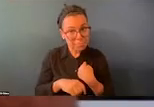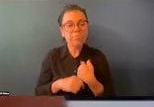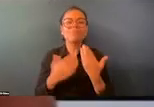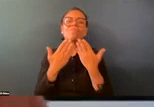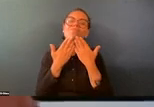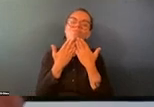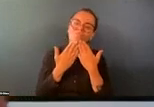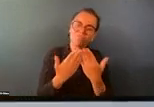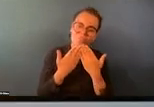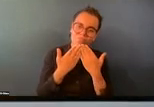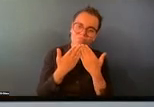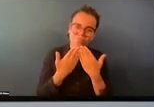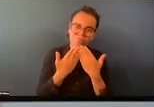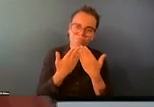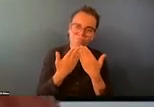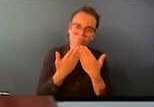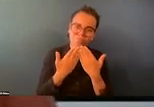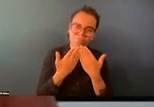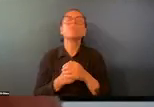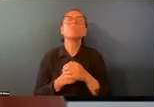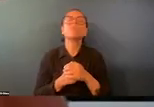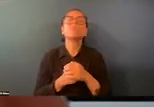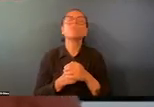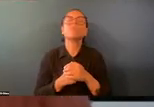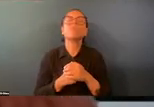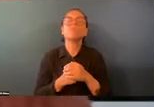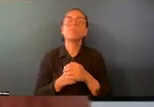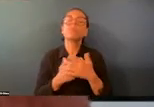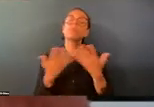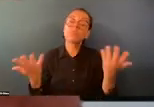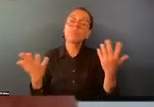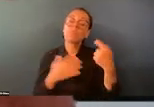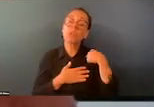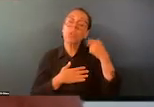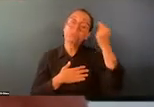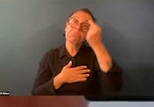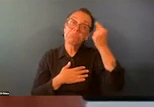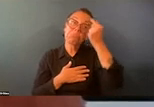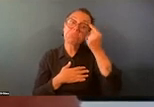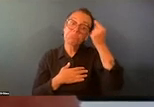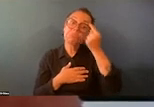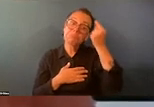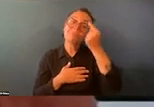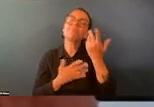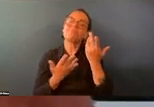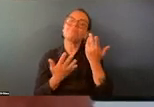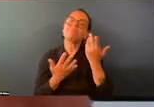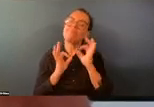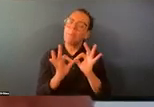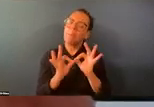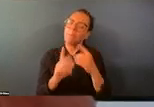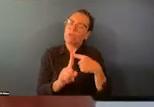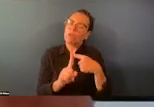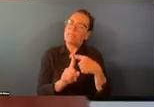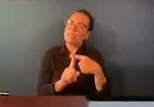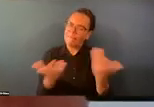stories. Thank you, Surayo, for your question. Yeah, we have very good example. You